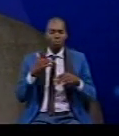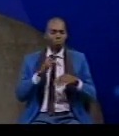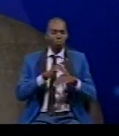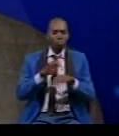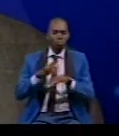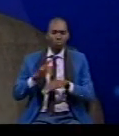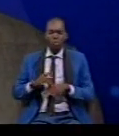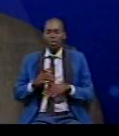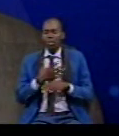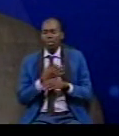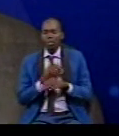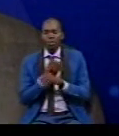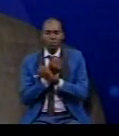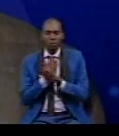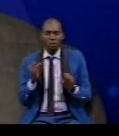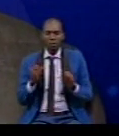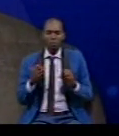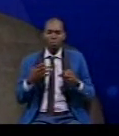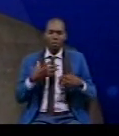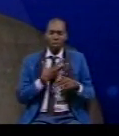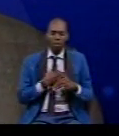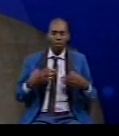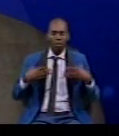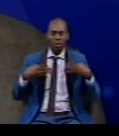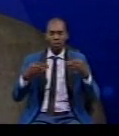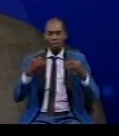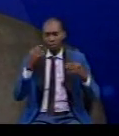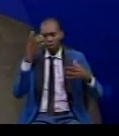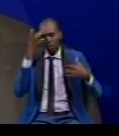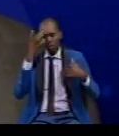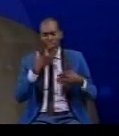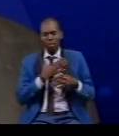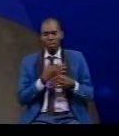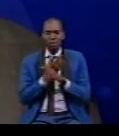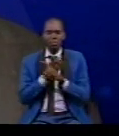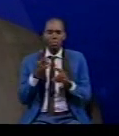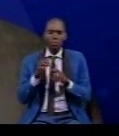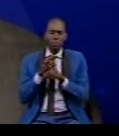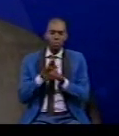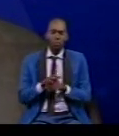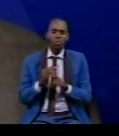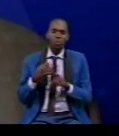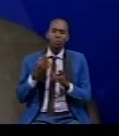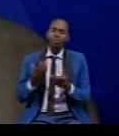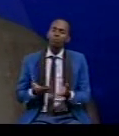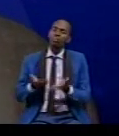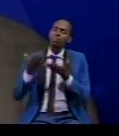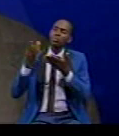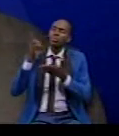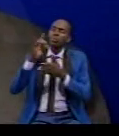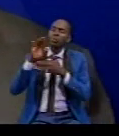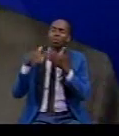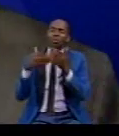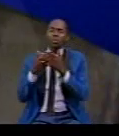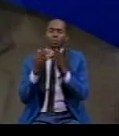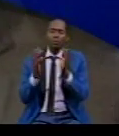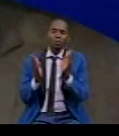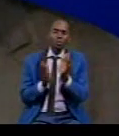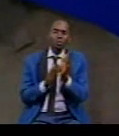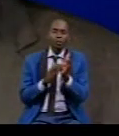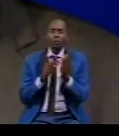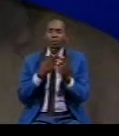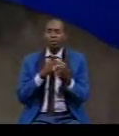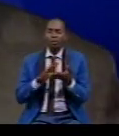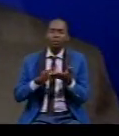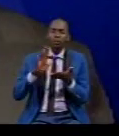evil. I don't hate anybody. I don't say the person that has breakfast should not eat it. Look, this is how my